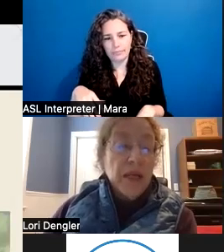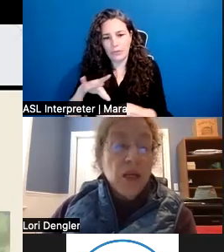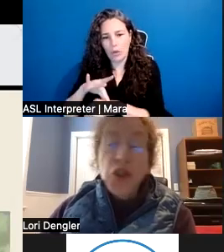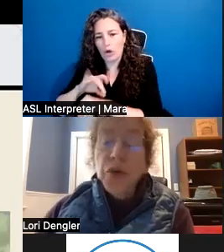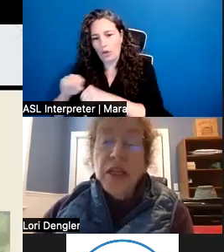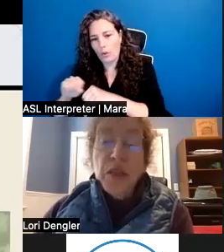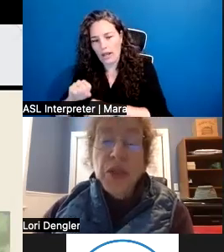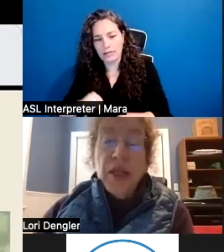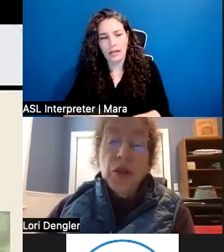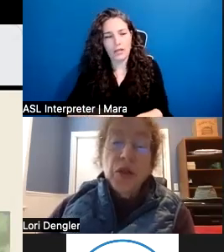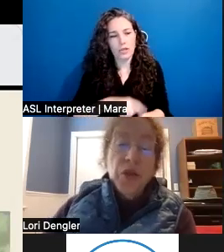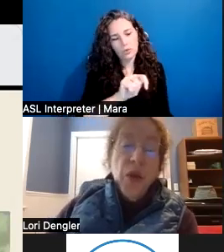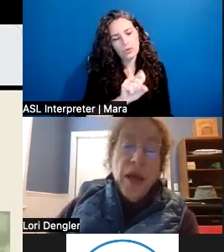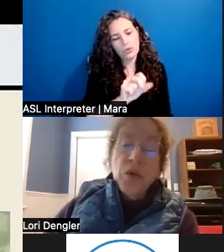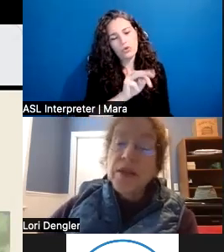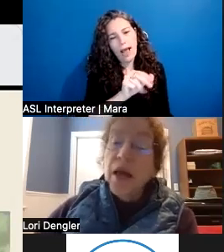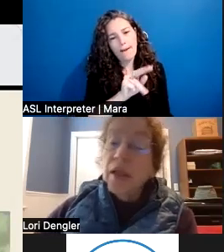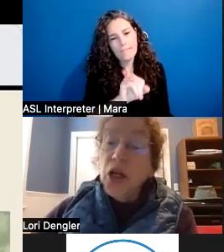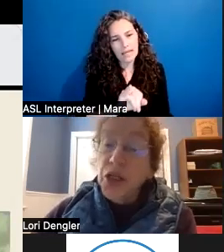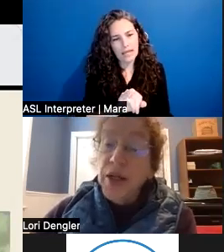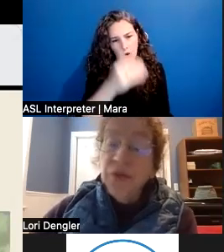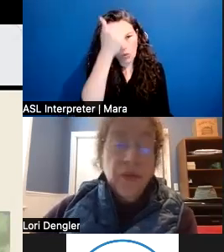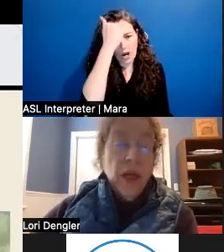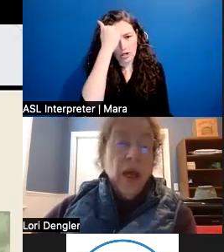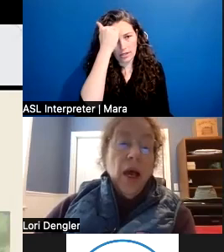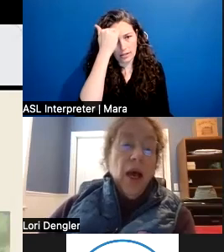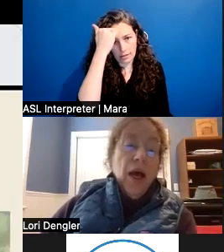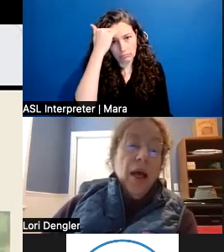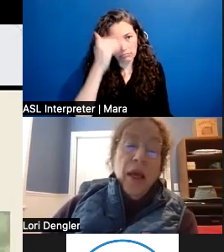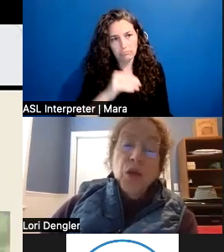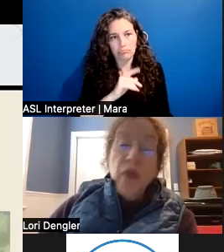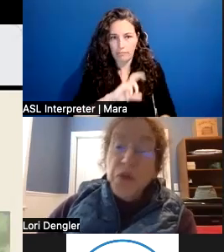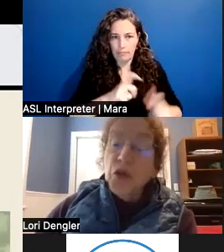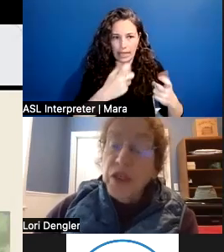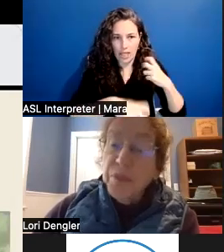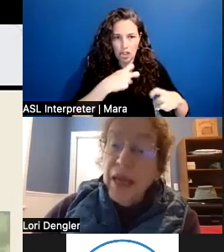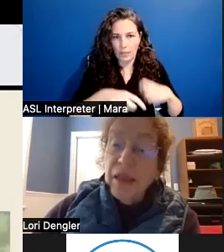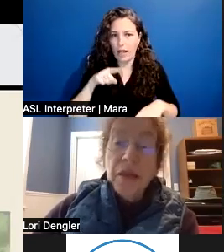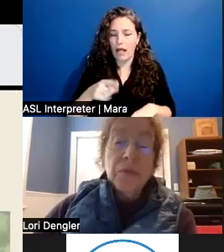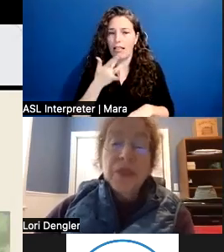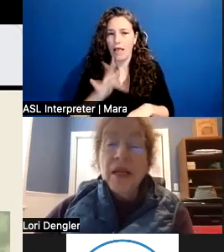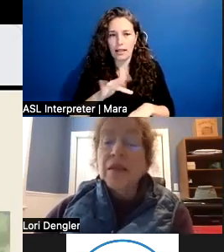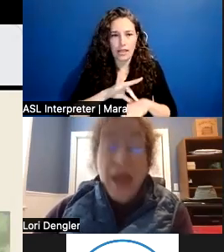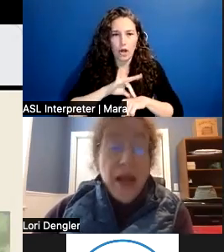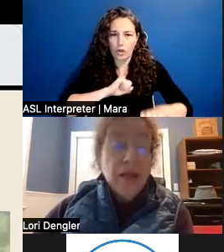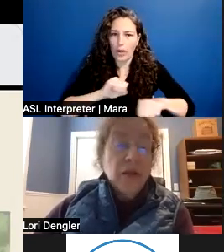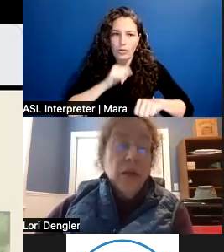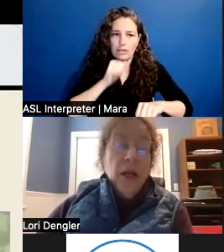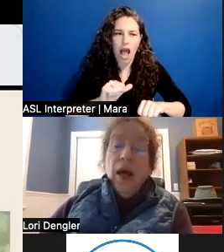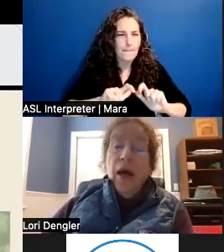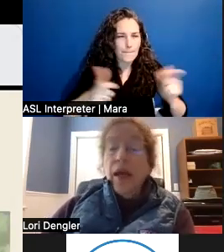big issue. This particular earthquake was not large enough. The rupture was mainly beneath